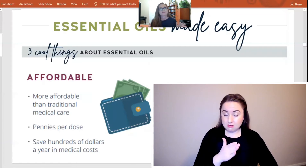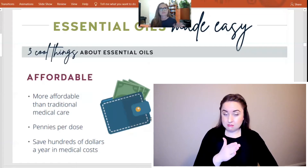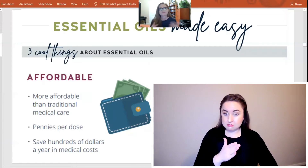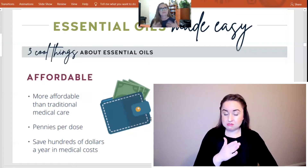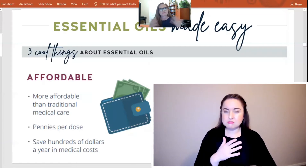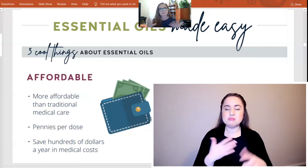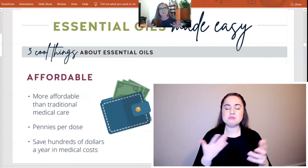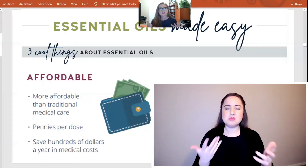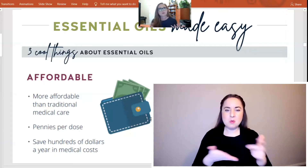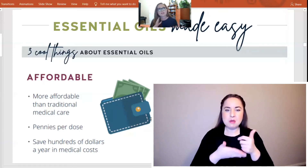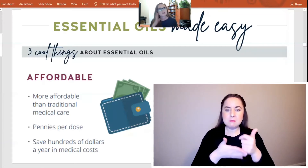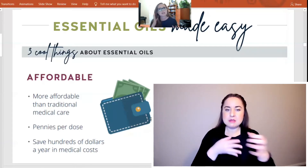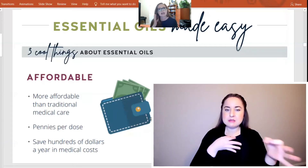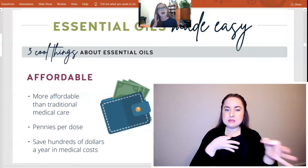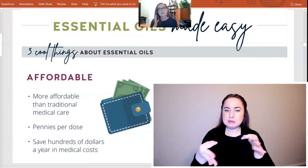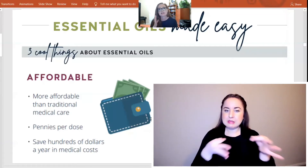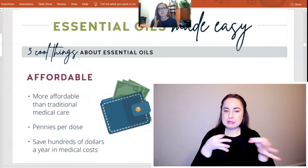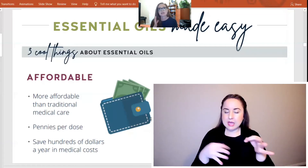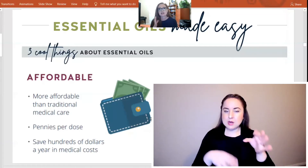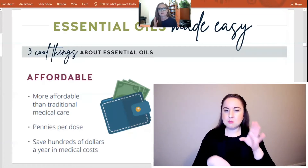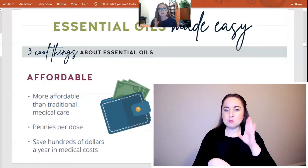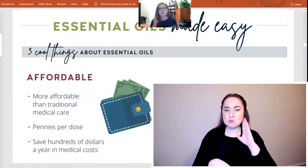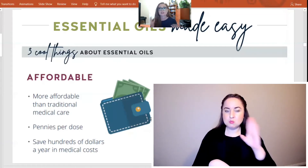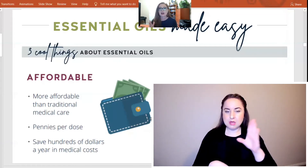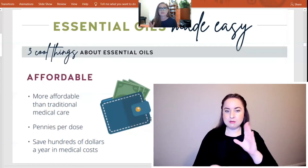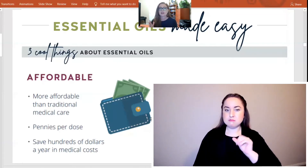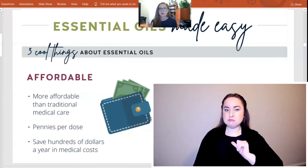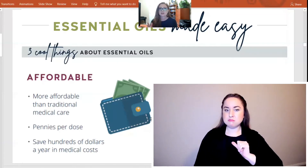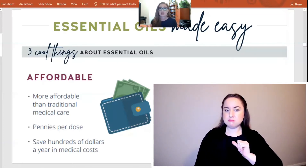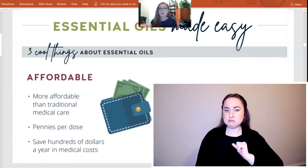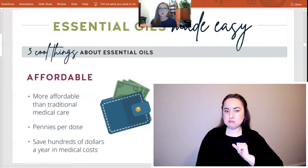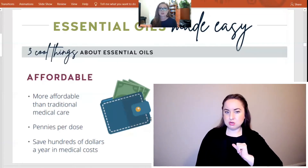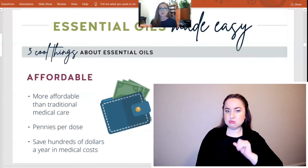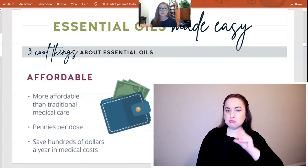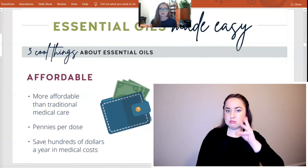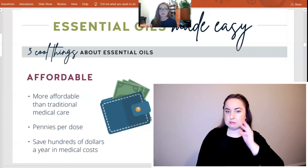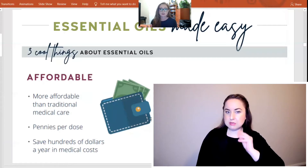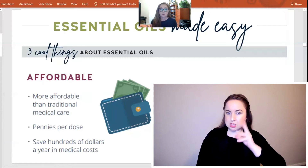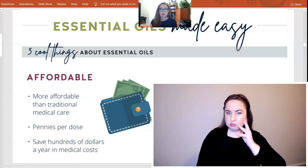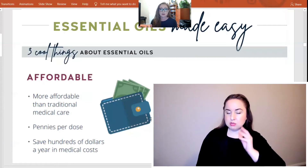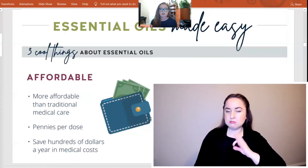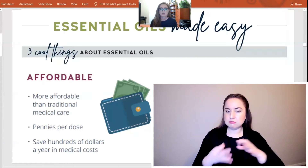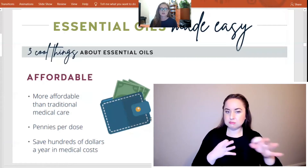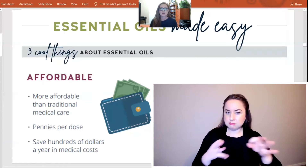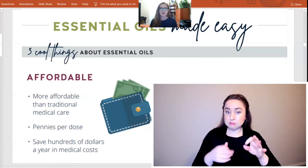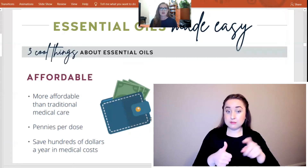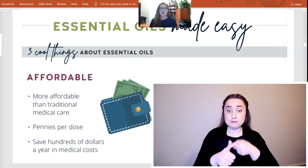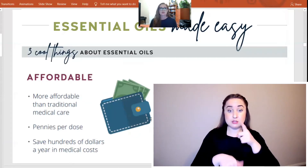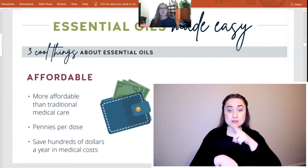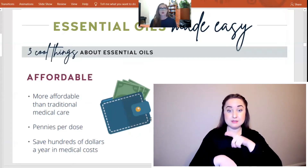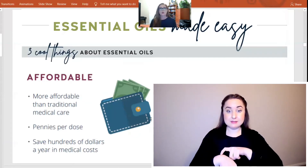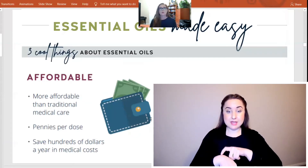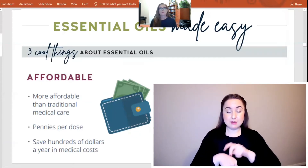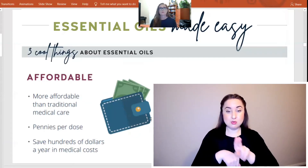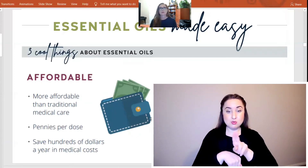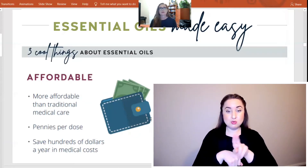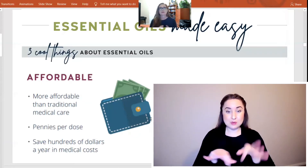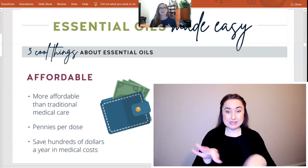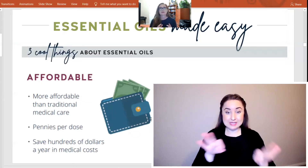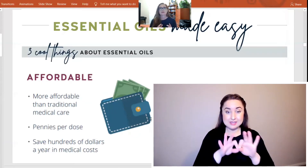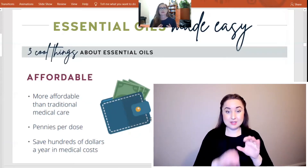um, situation that happened to me the first time that I was able to use essential oils. So